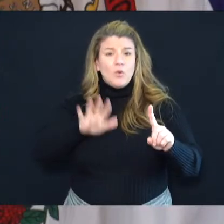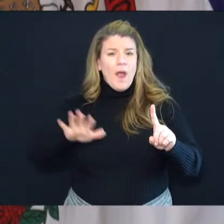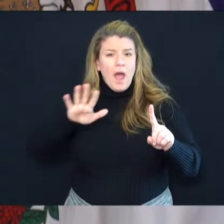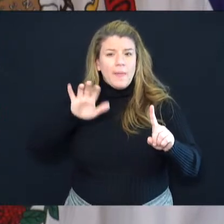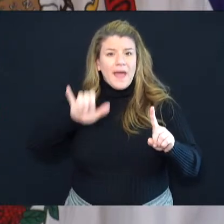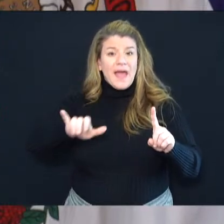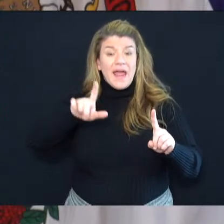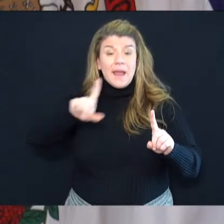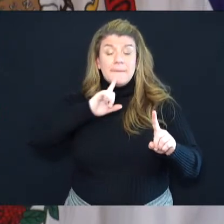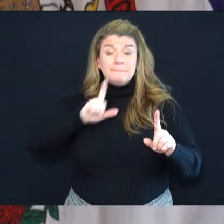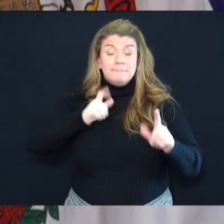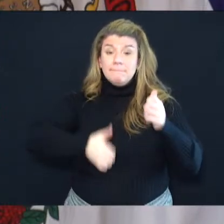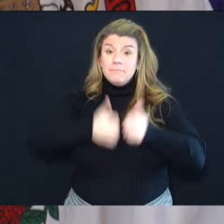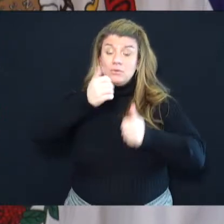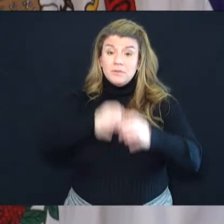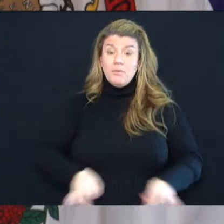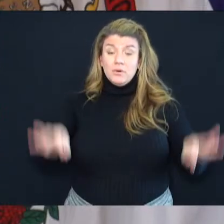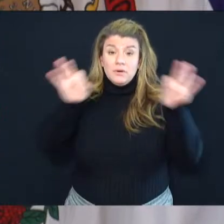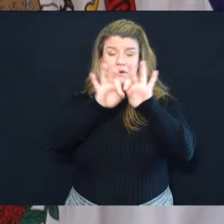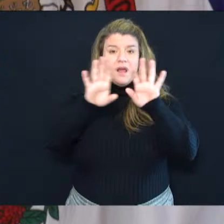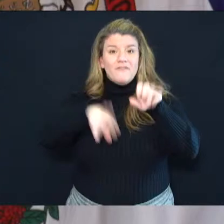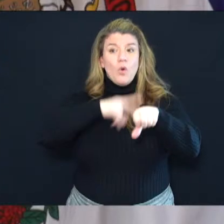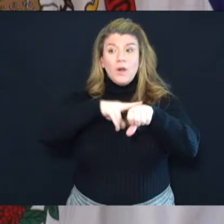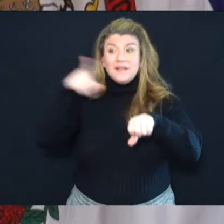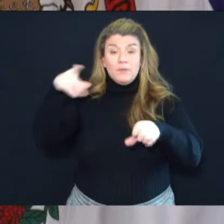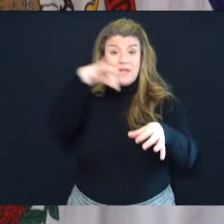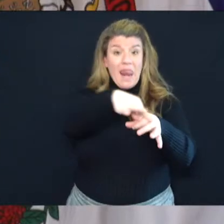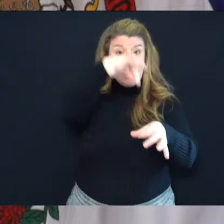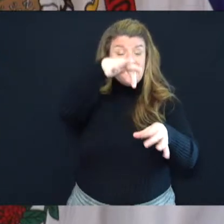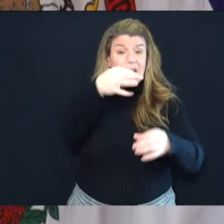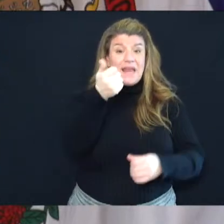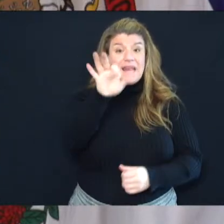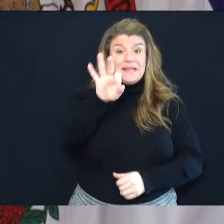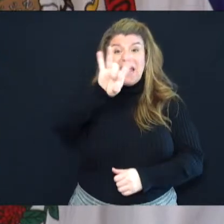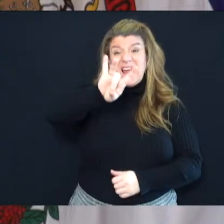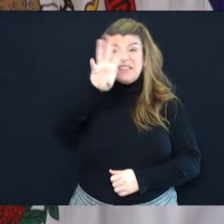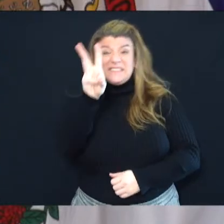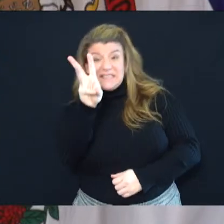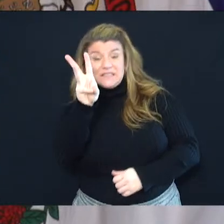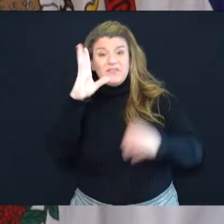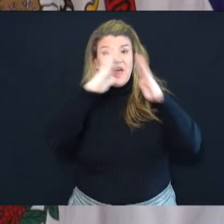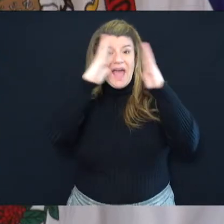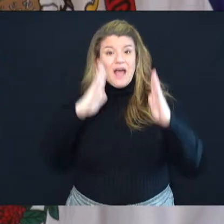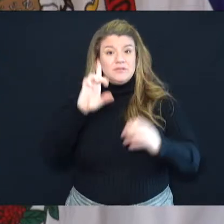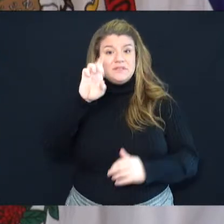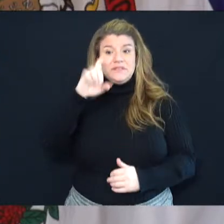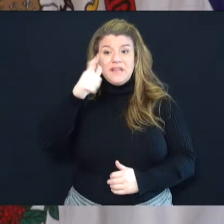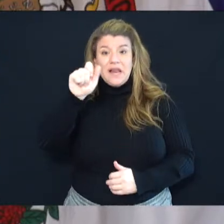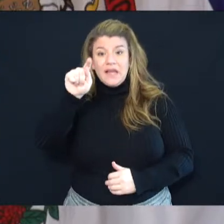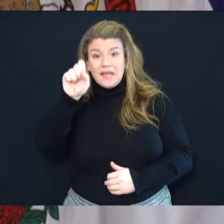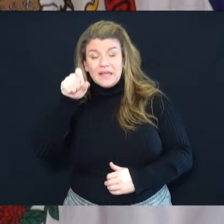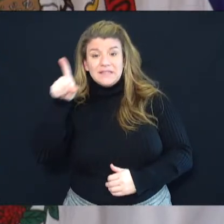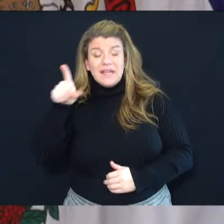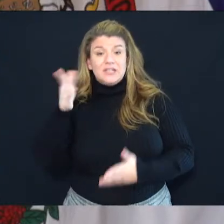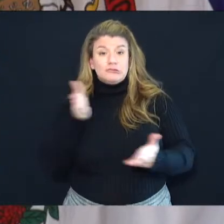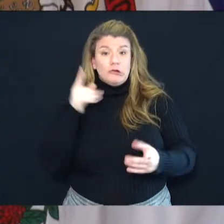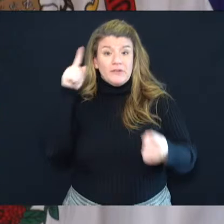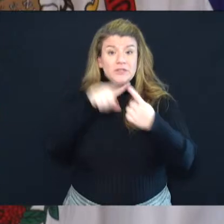the biggest thing, he was elected in 1986 to the House of Delegates and served till